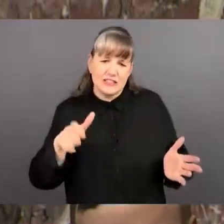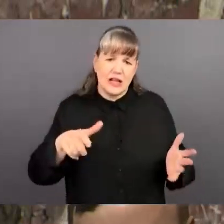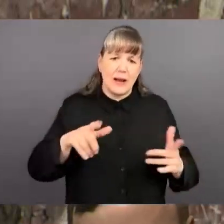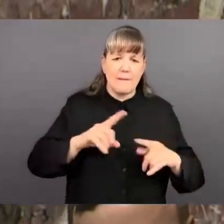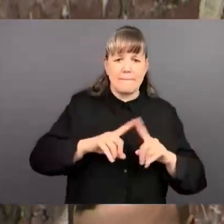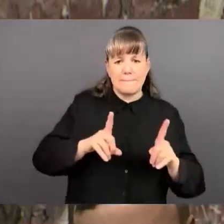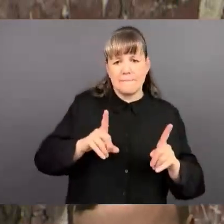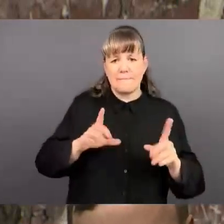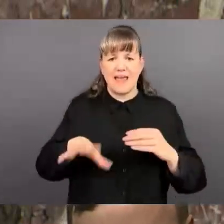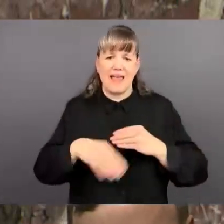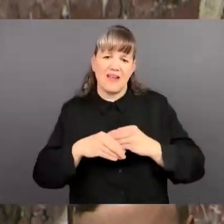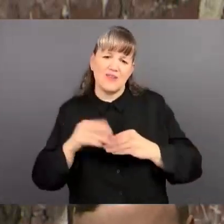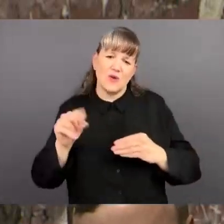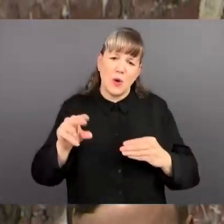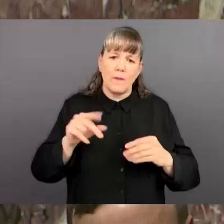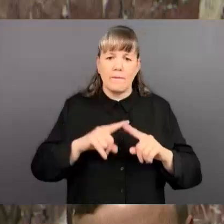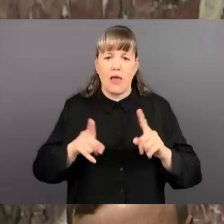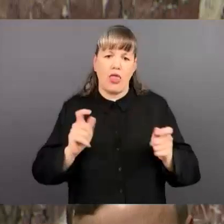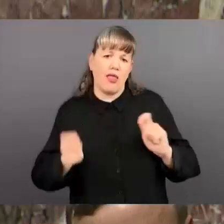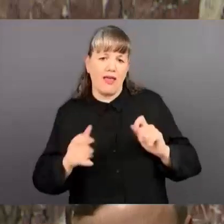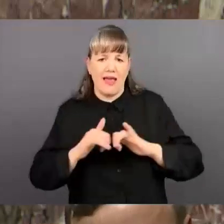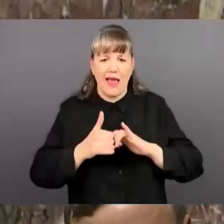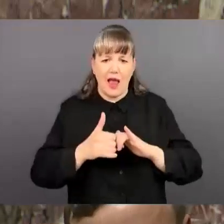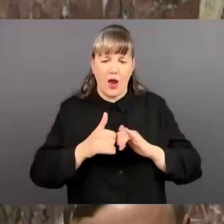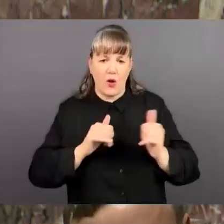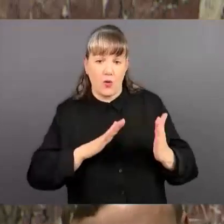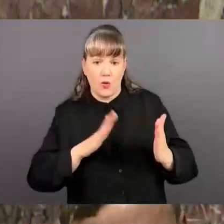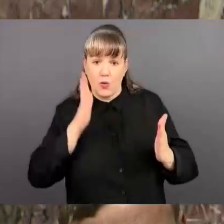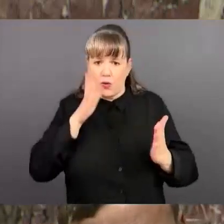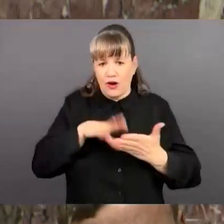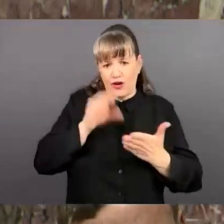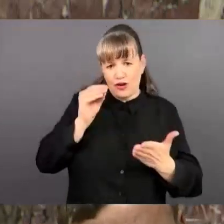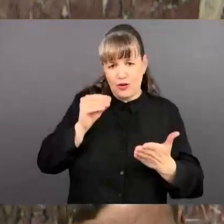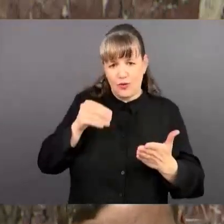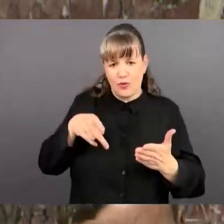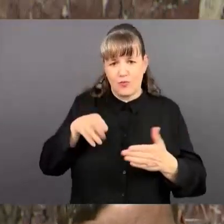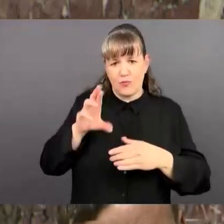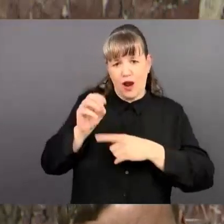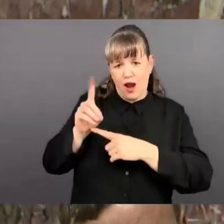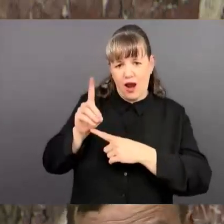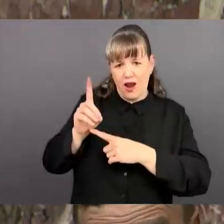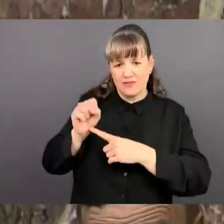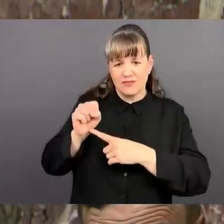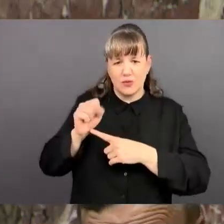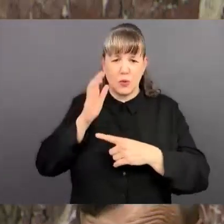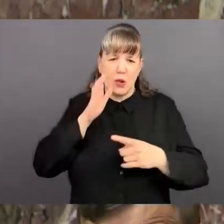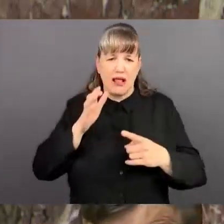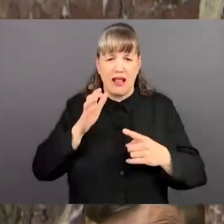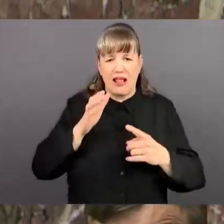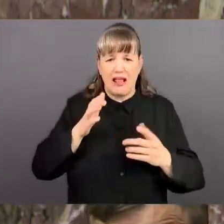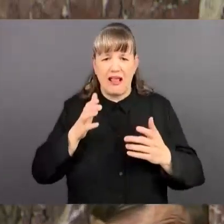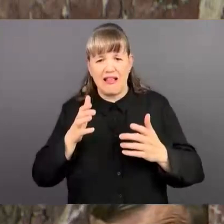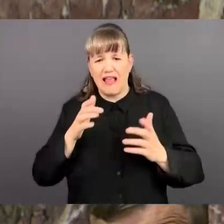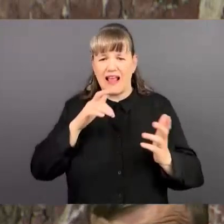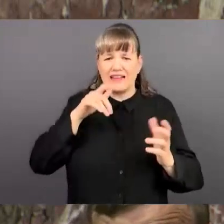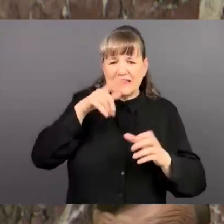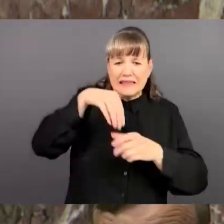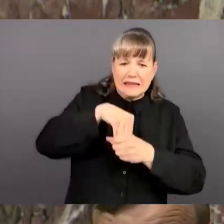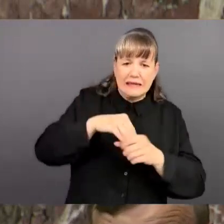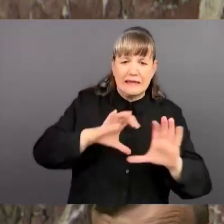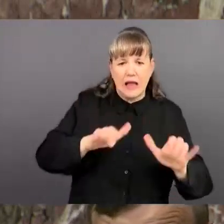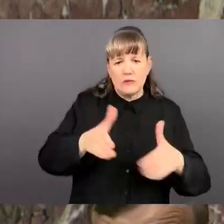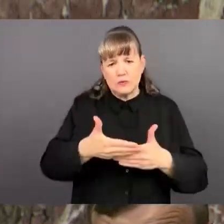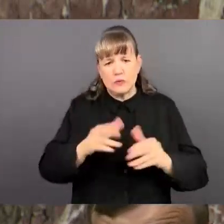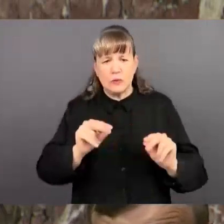education. We're going to do learning pods. We're not going to necessarily have people in the classrooms. We're going to do it with